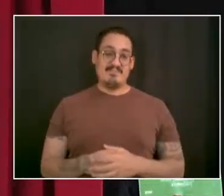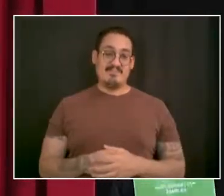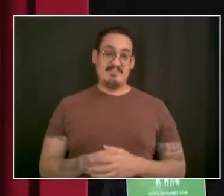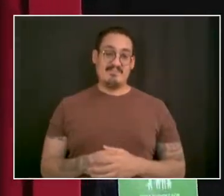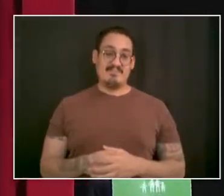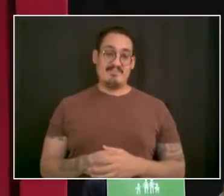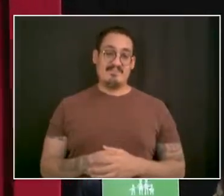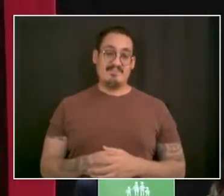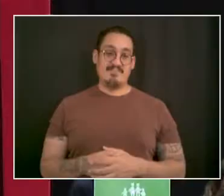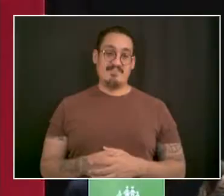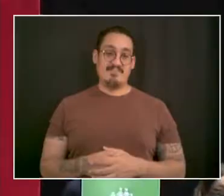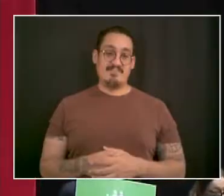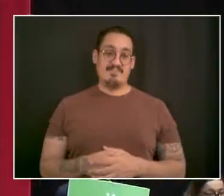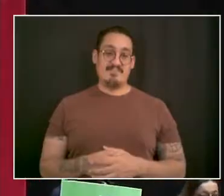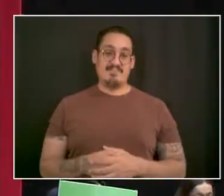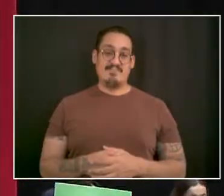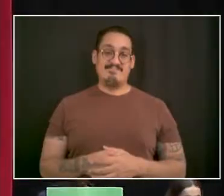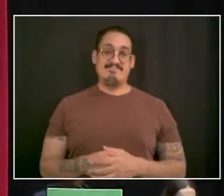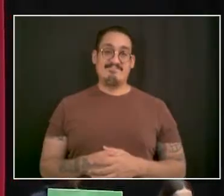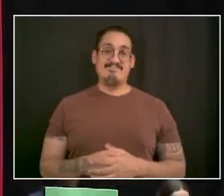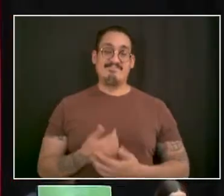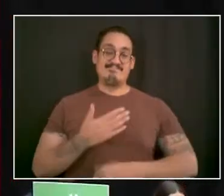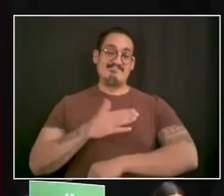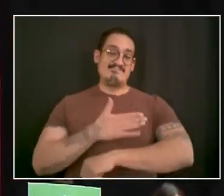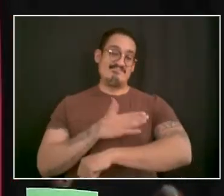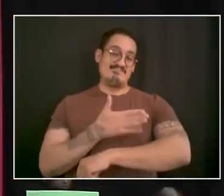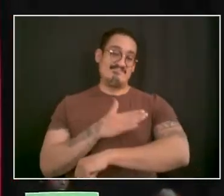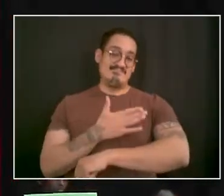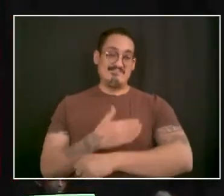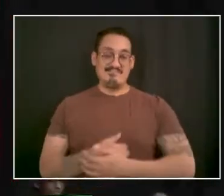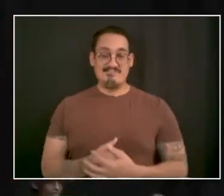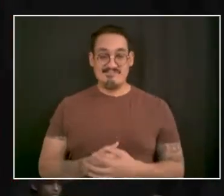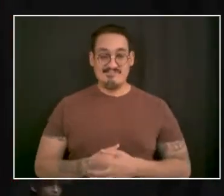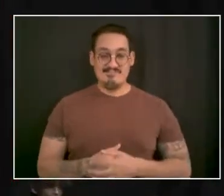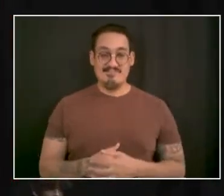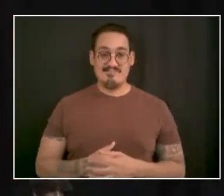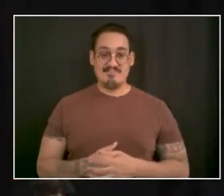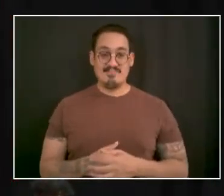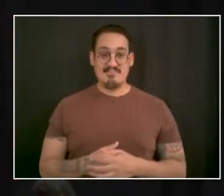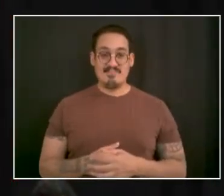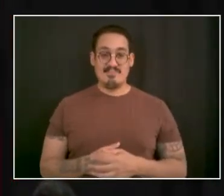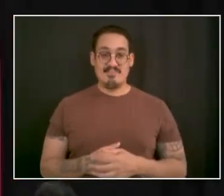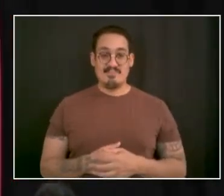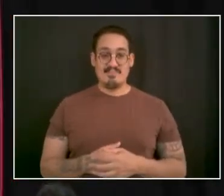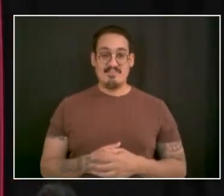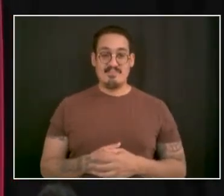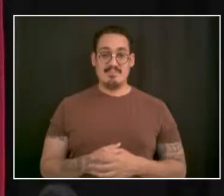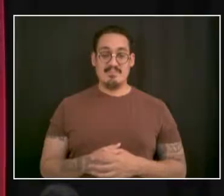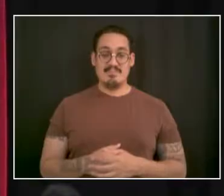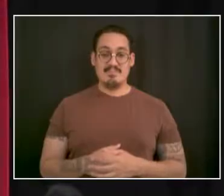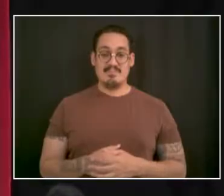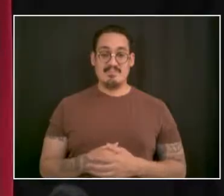Yeah, I'm out at Brooklyn. Now I'm down in Tribeca, right next to the Narrow. But I'll be hood forever. I'm the new